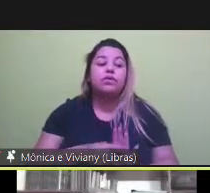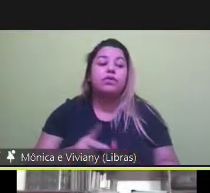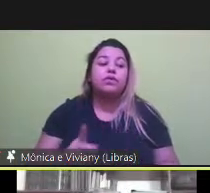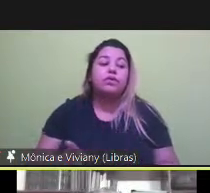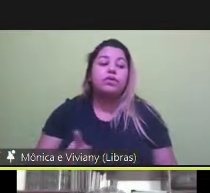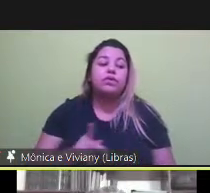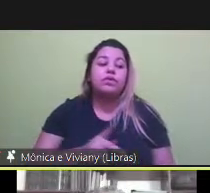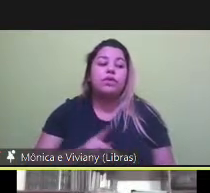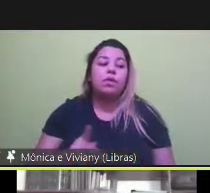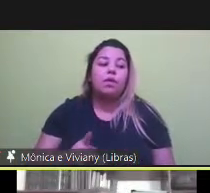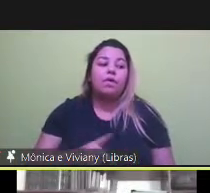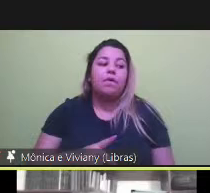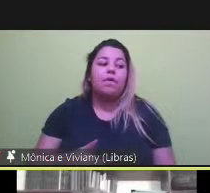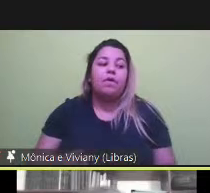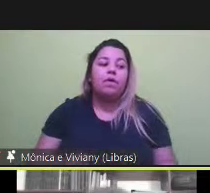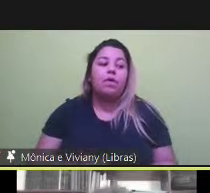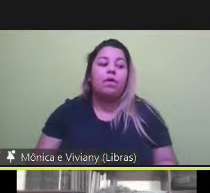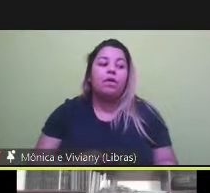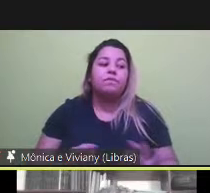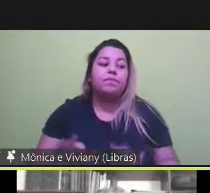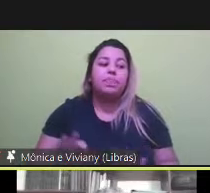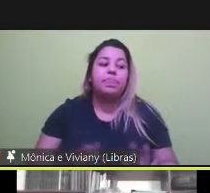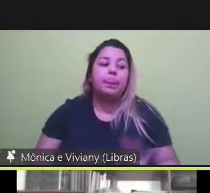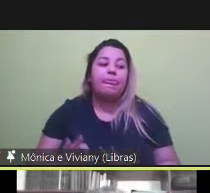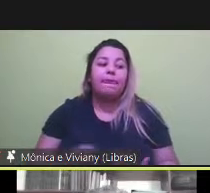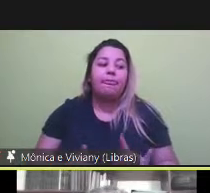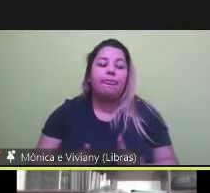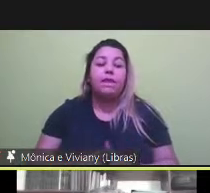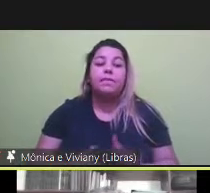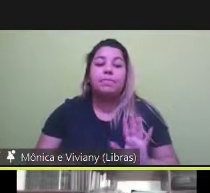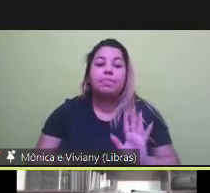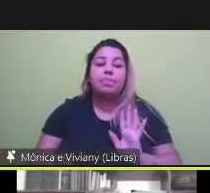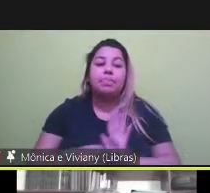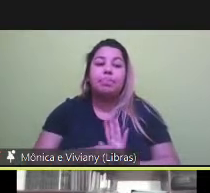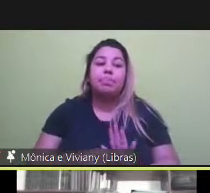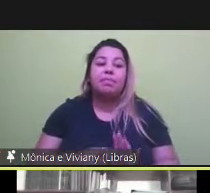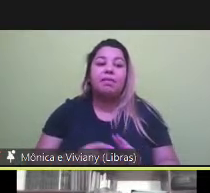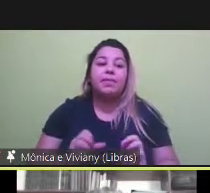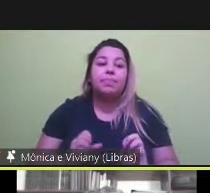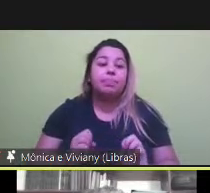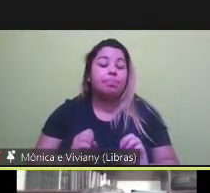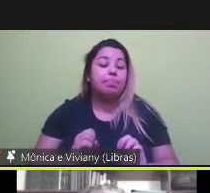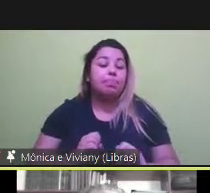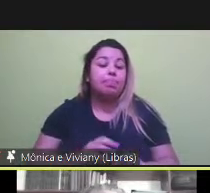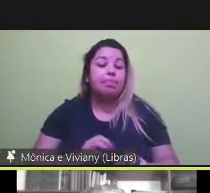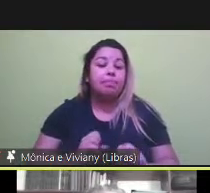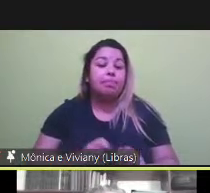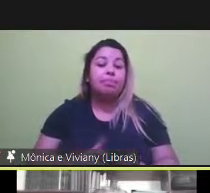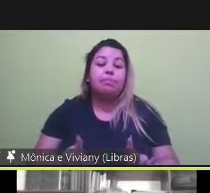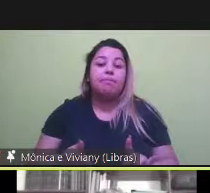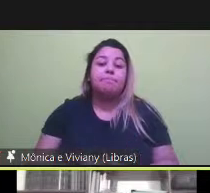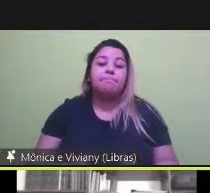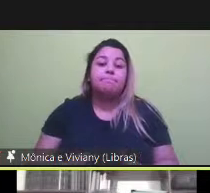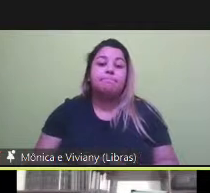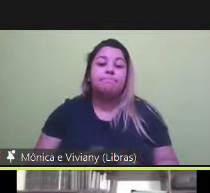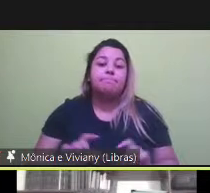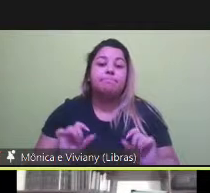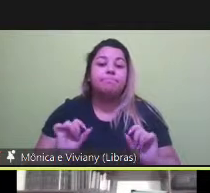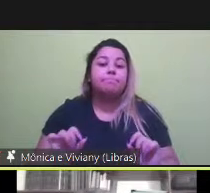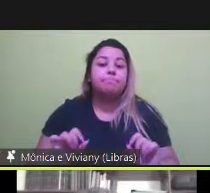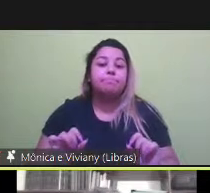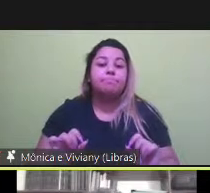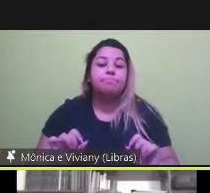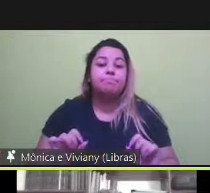initiatives, and but it was not. Some projects were connected to the administration of the center, some